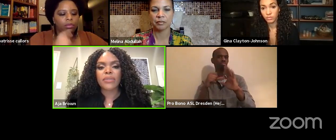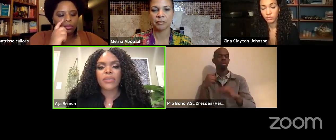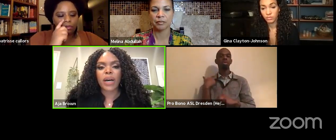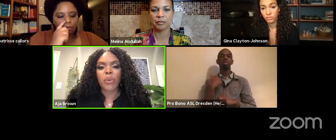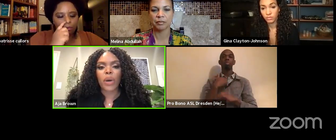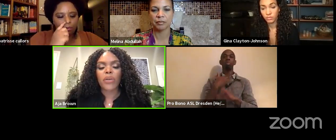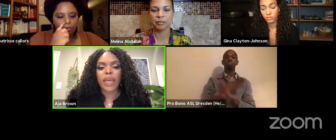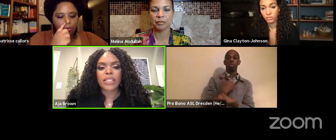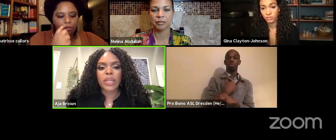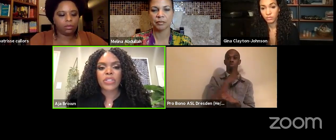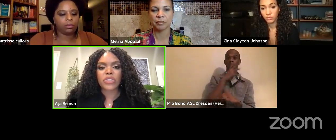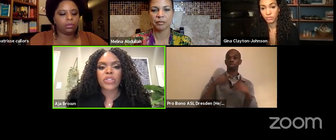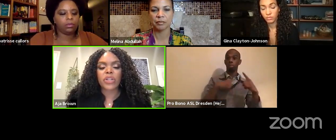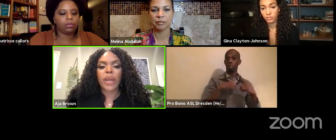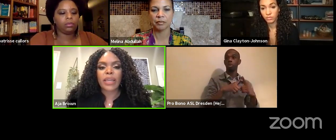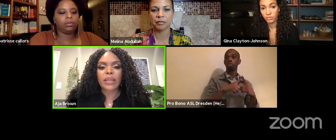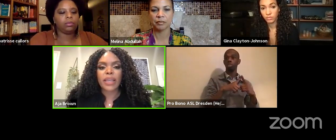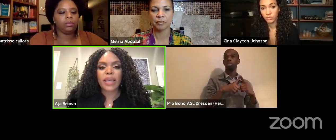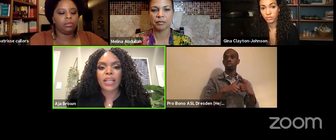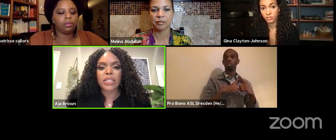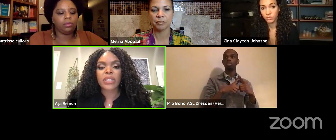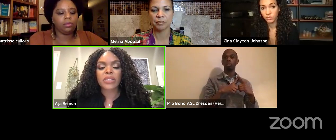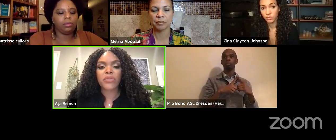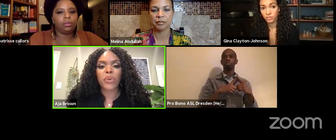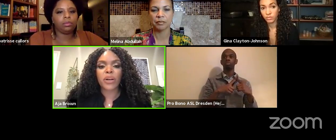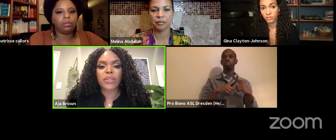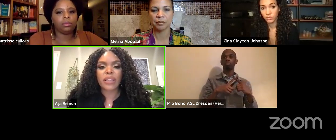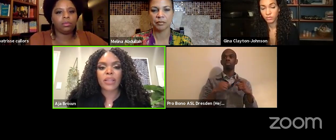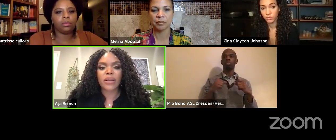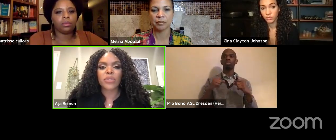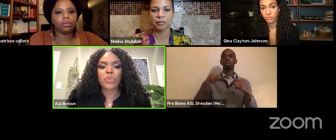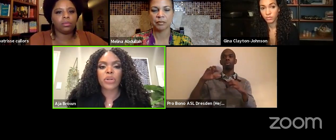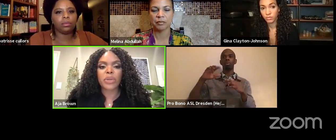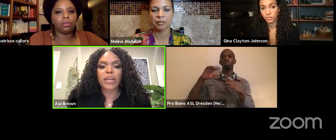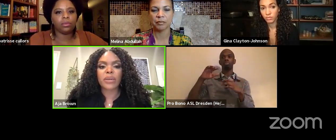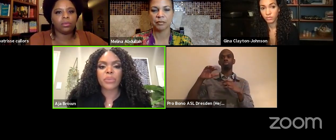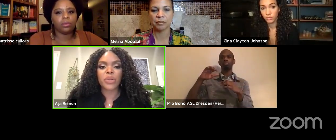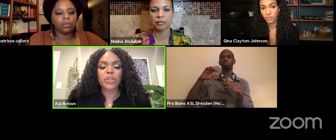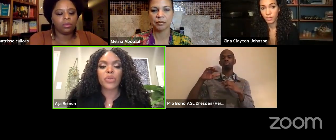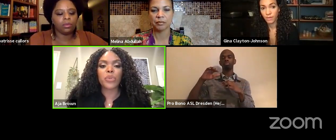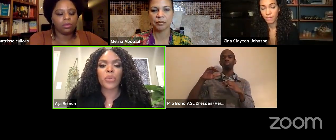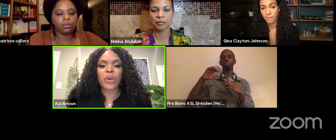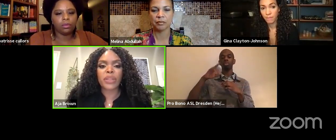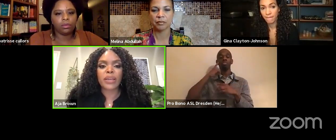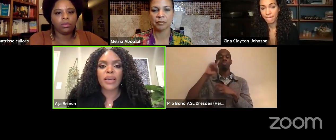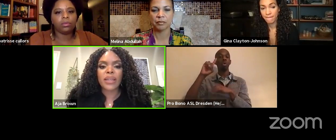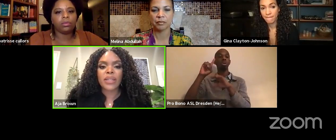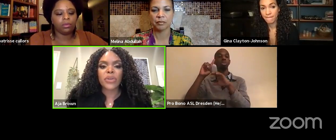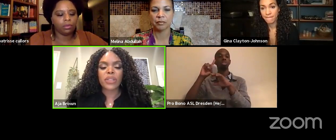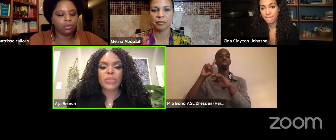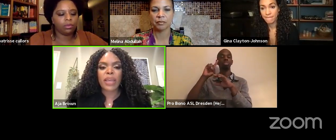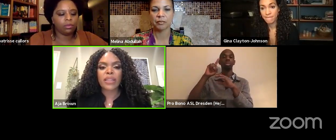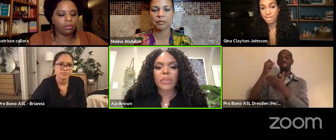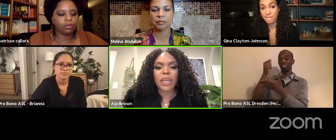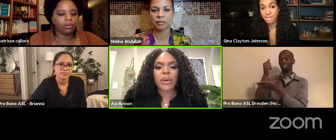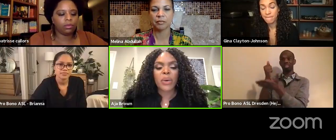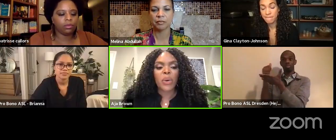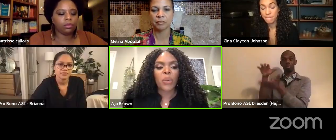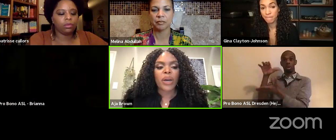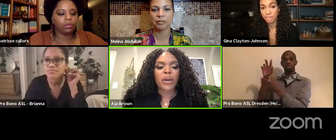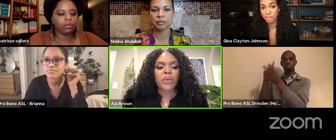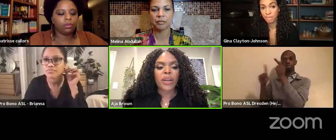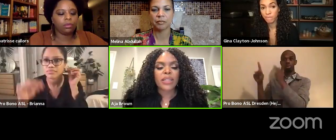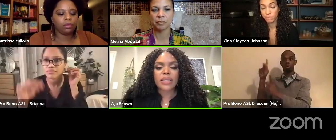of wealth that's been just generated, uh, especially for the, the super, uh, the uber wealthy during this pandemic.